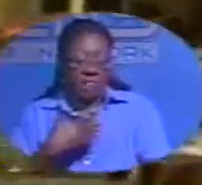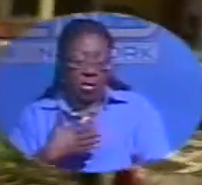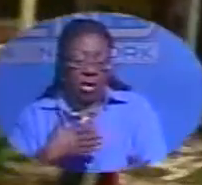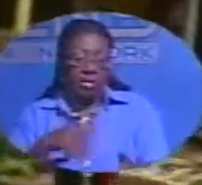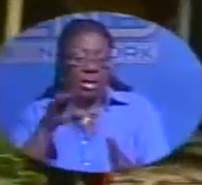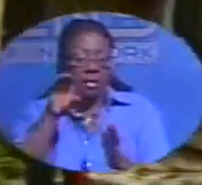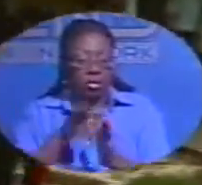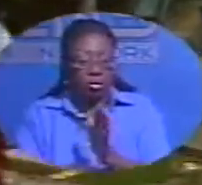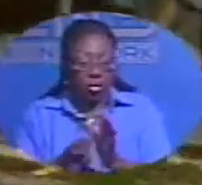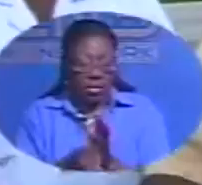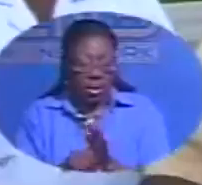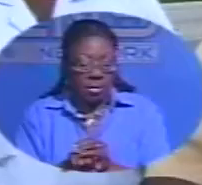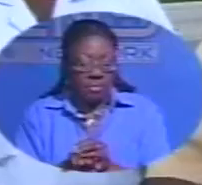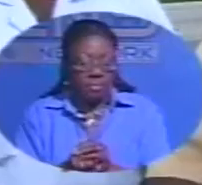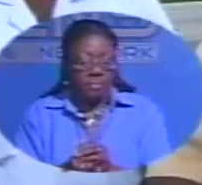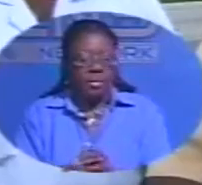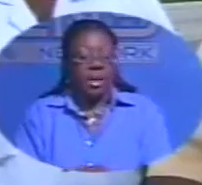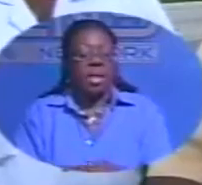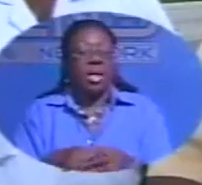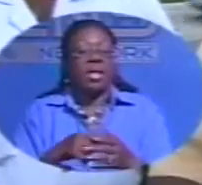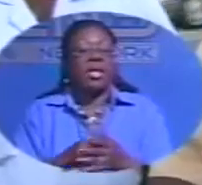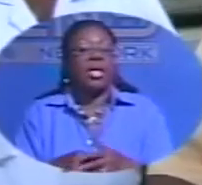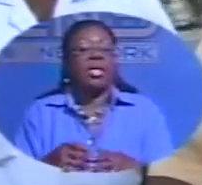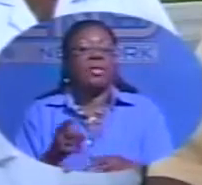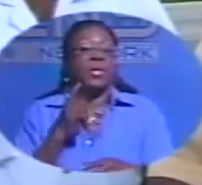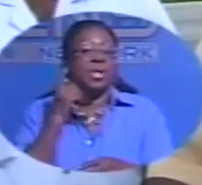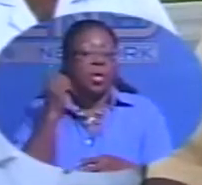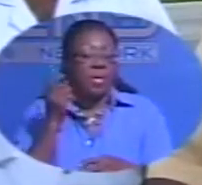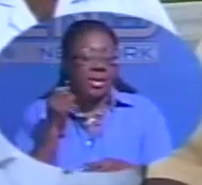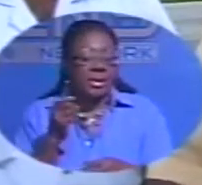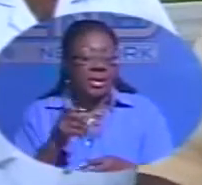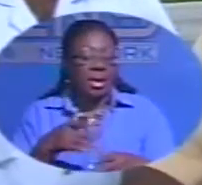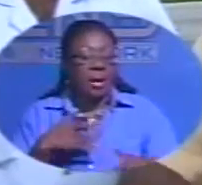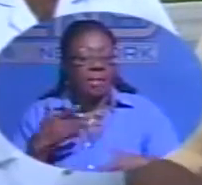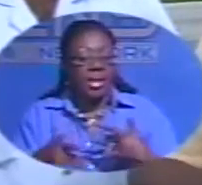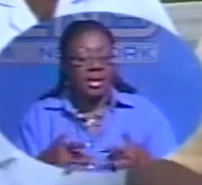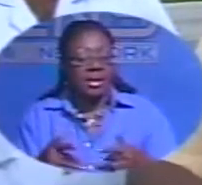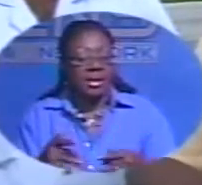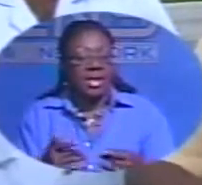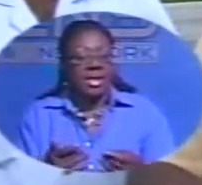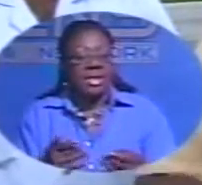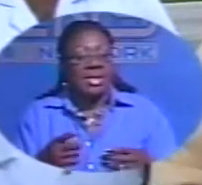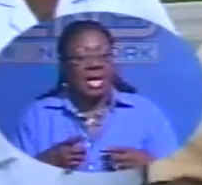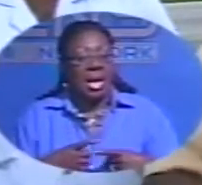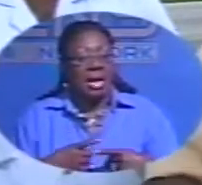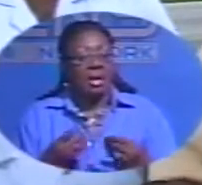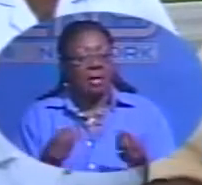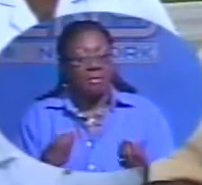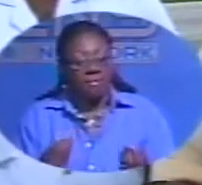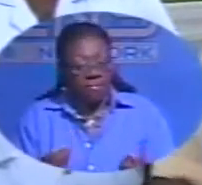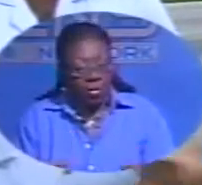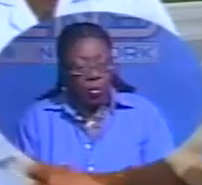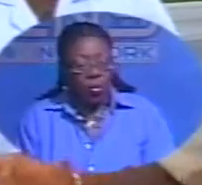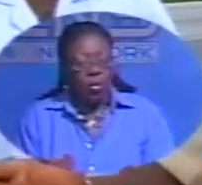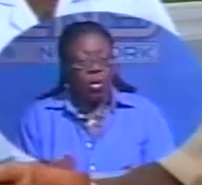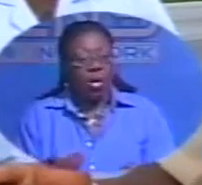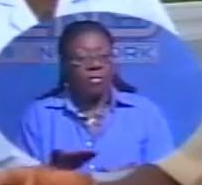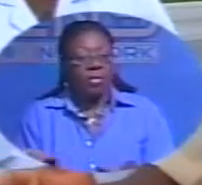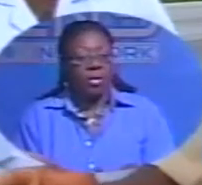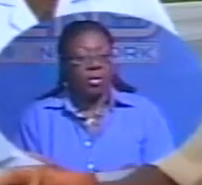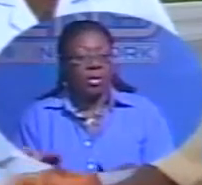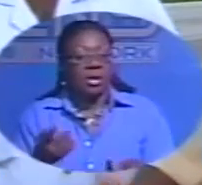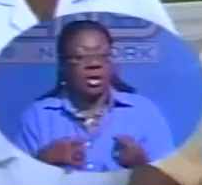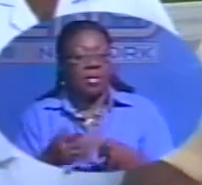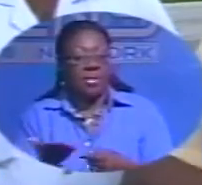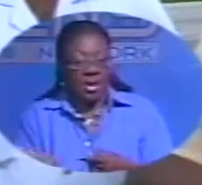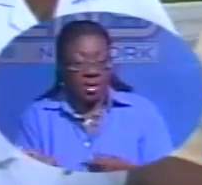In terms of domestic complaints, we hadn't had much of those at all. Persons have come into our Urban Renewal Center rather than going to